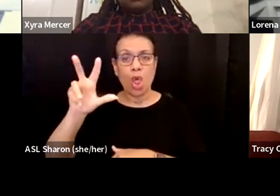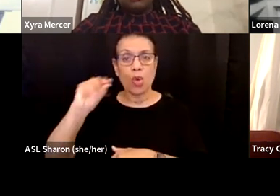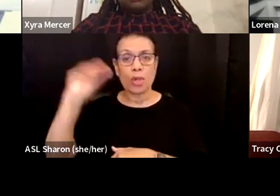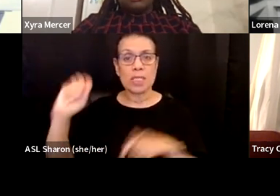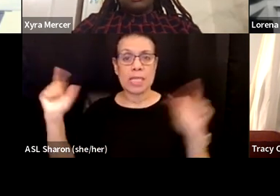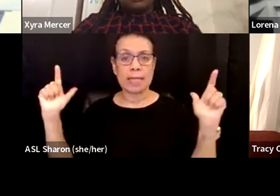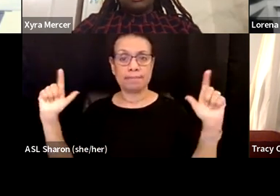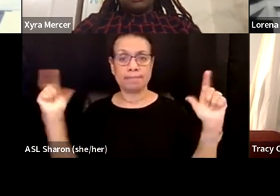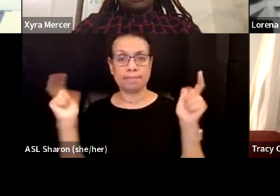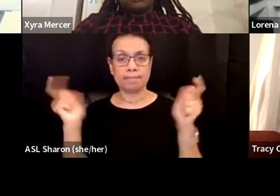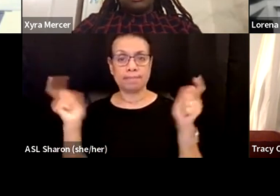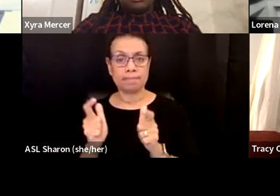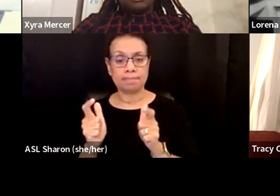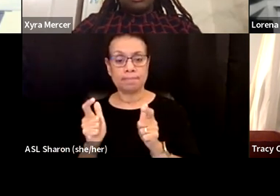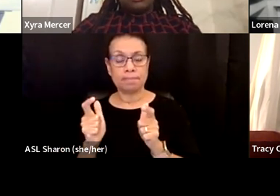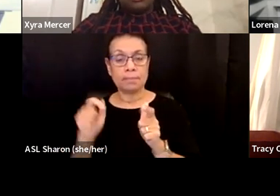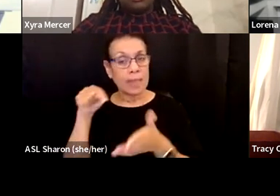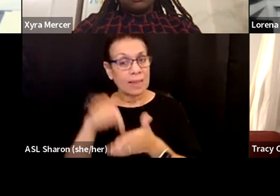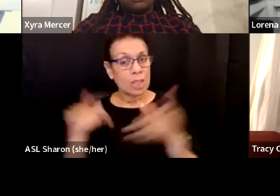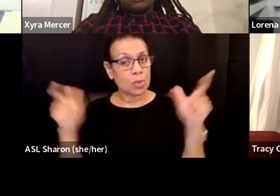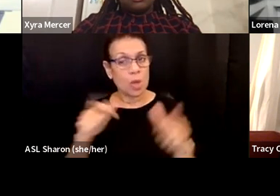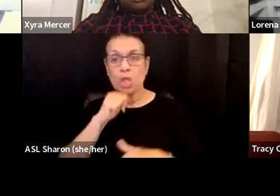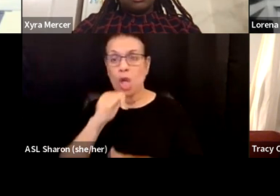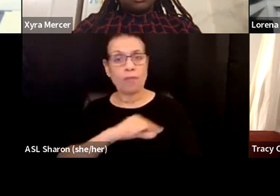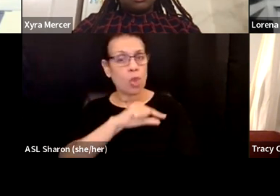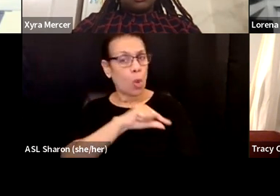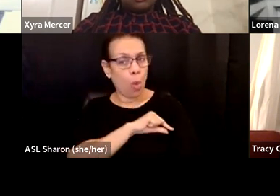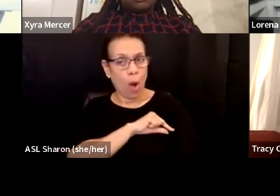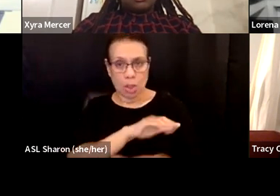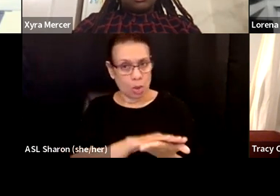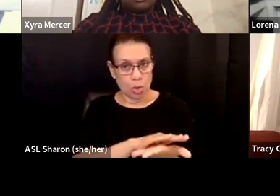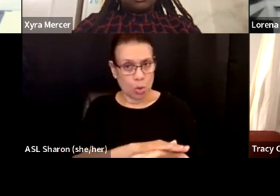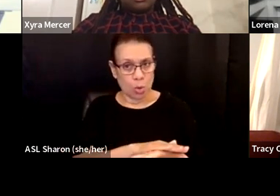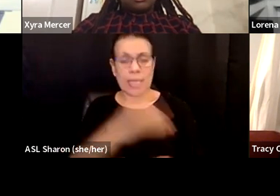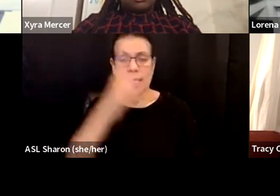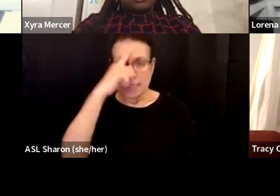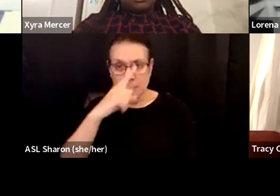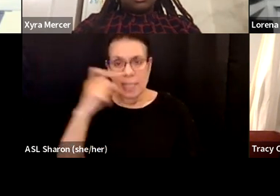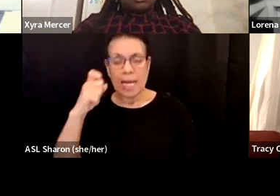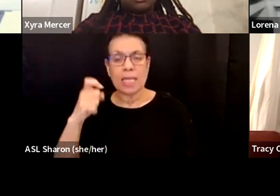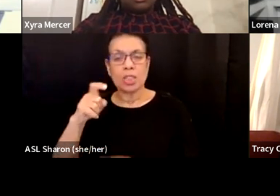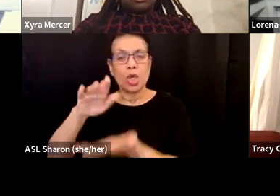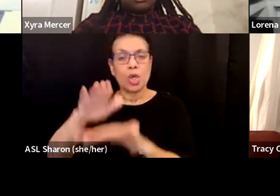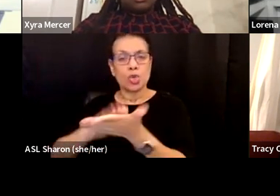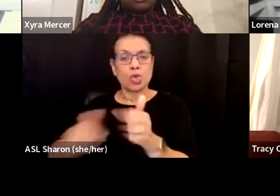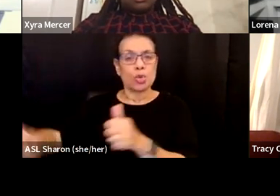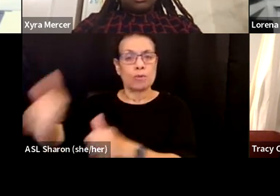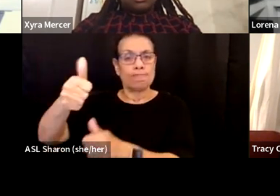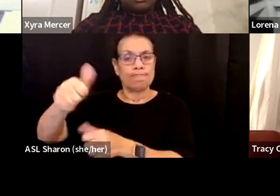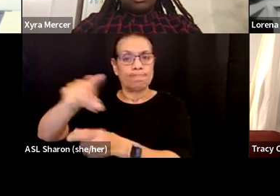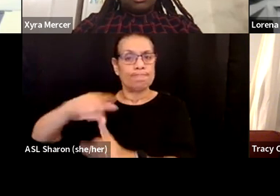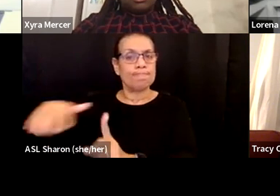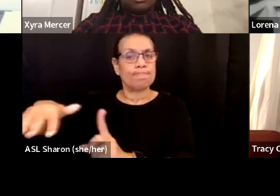to be very clear that this decline is not due to the quality of our school but instead the result of district decisions to disinvest in our